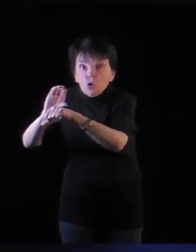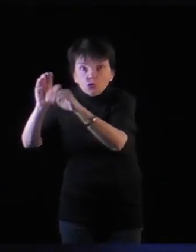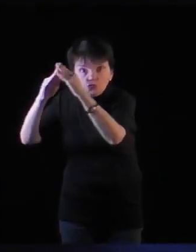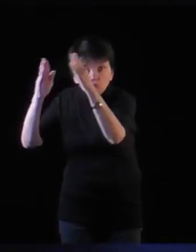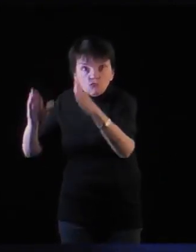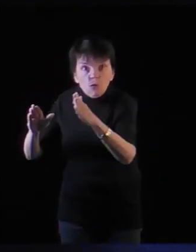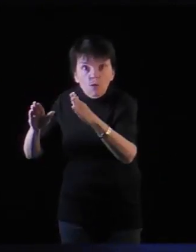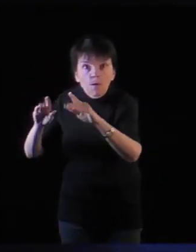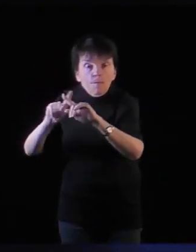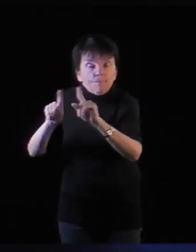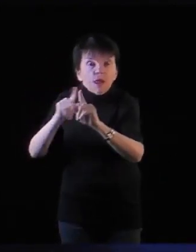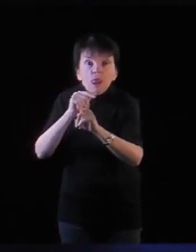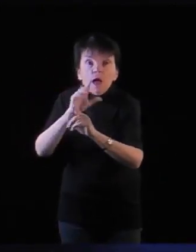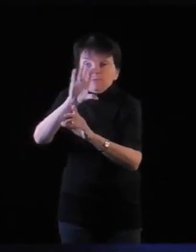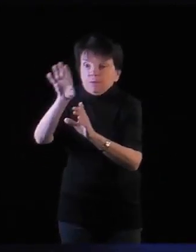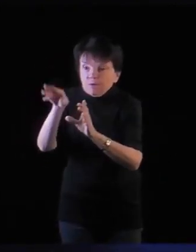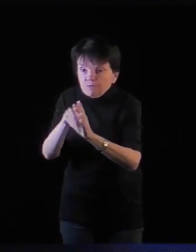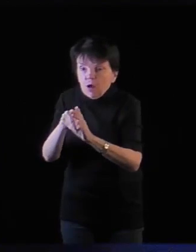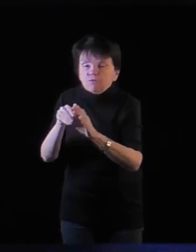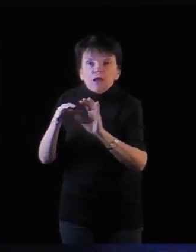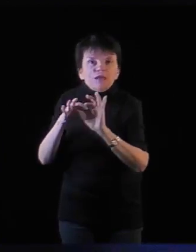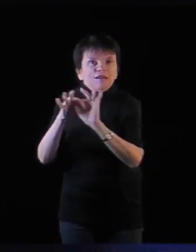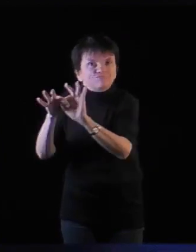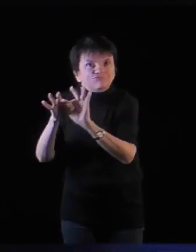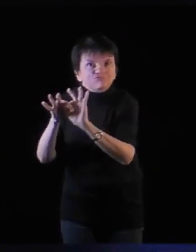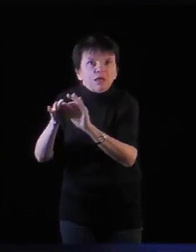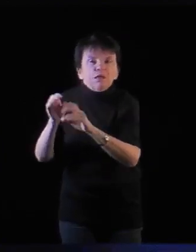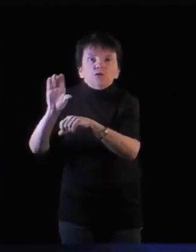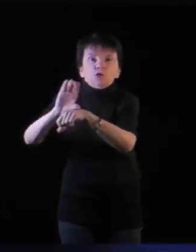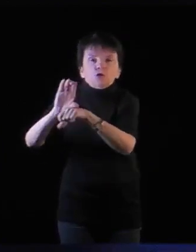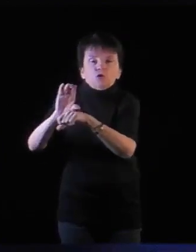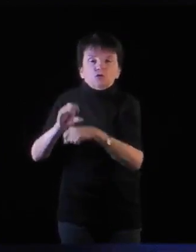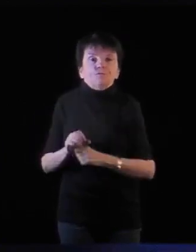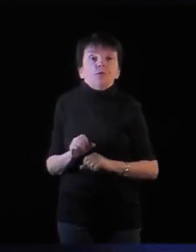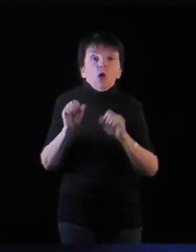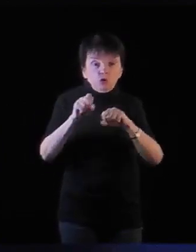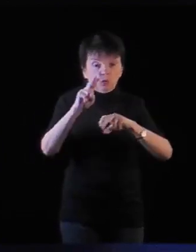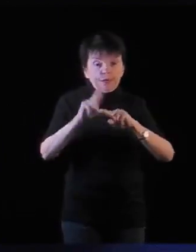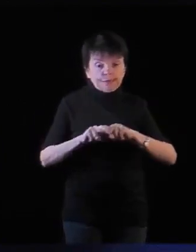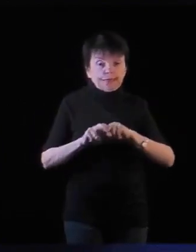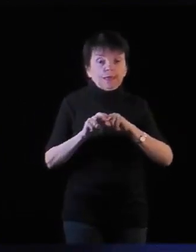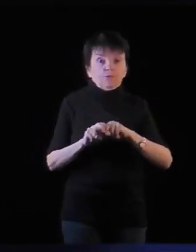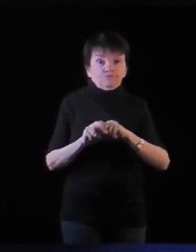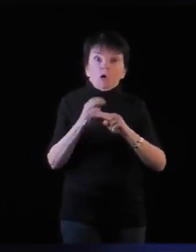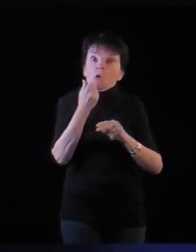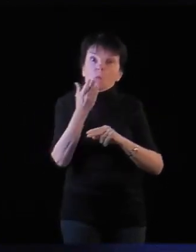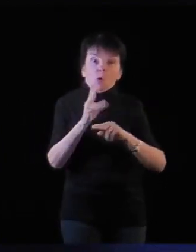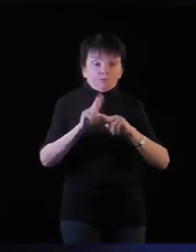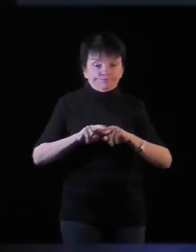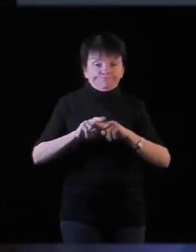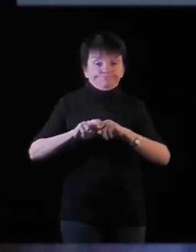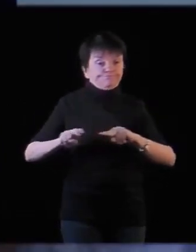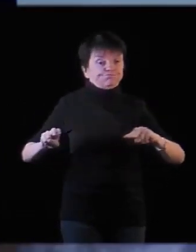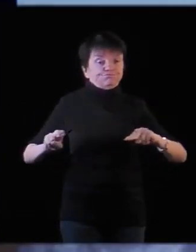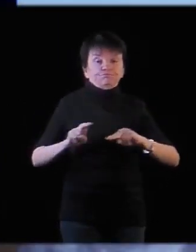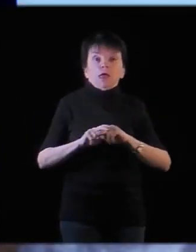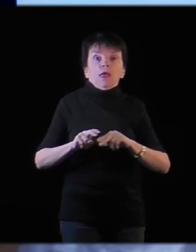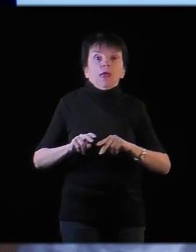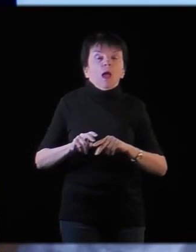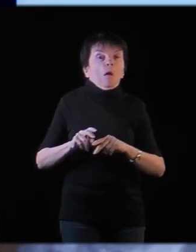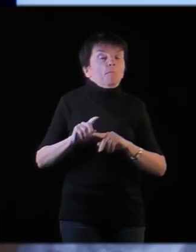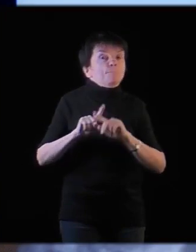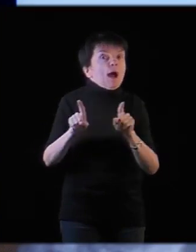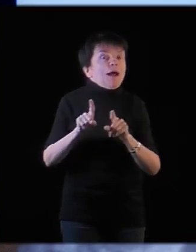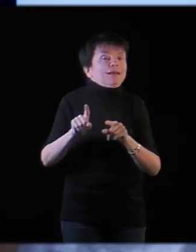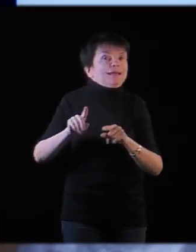church. In other words, you can warm a pew, you can sit in a seat, but unless you accept Jesus Christ as your Savior and